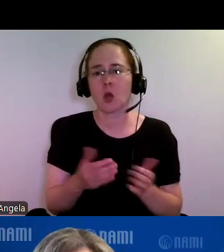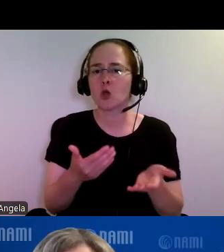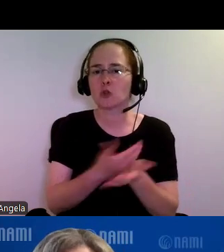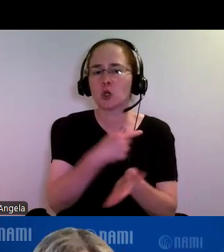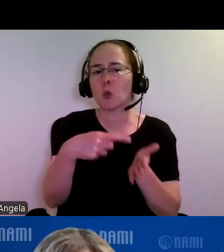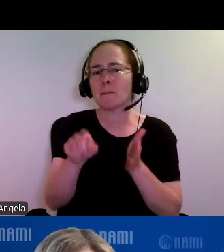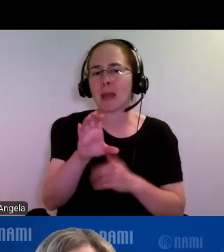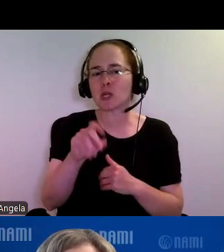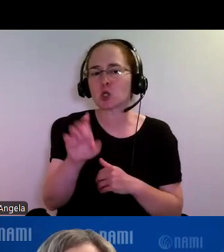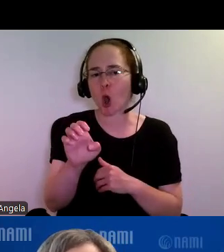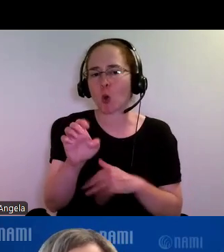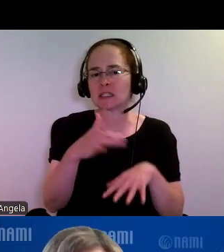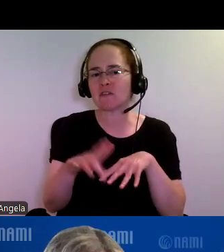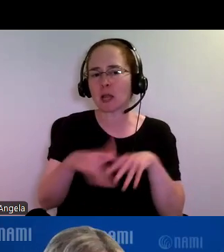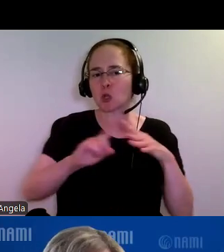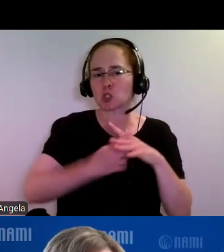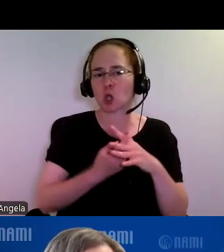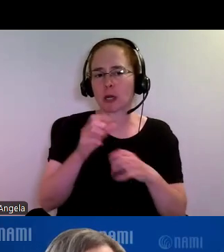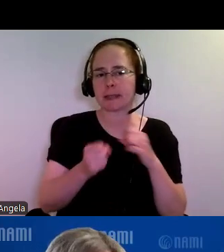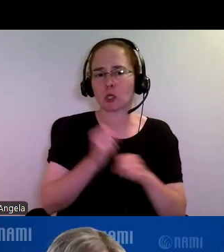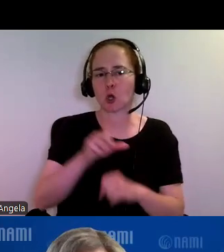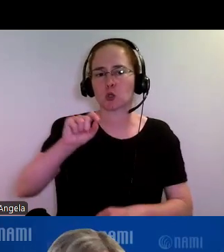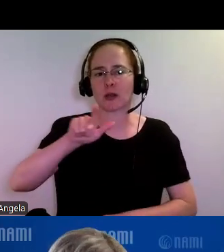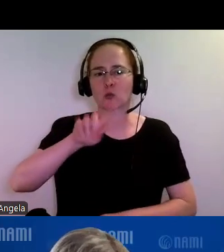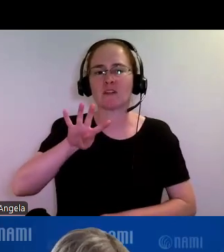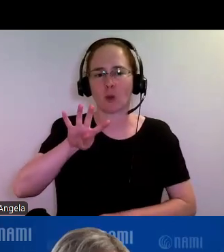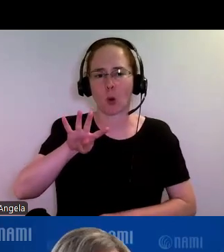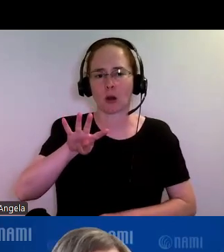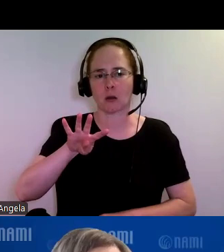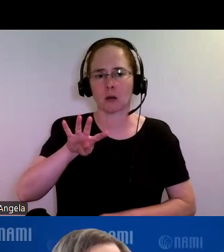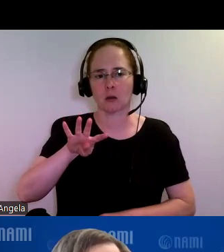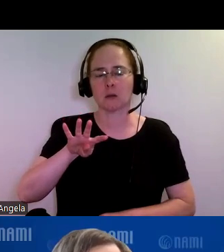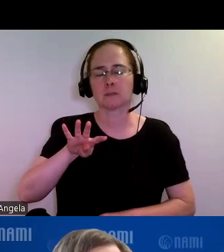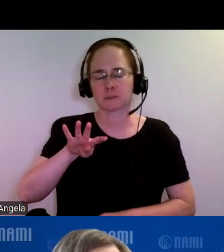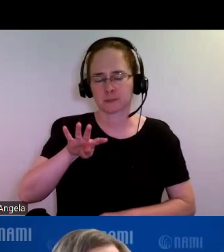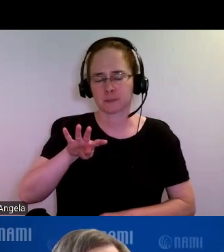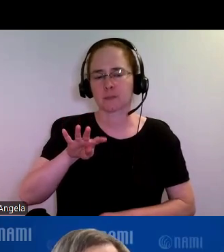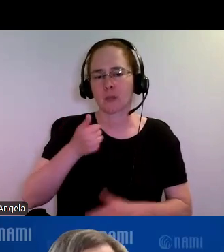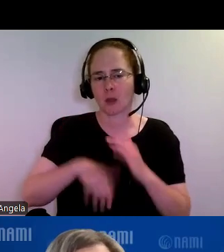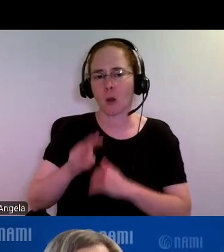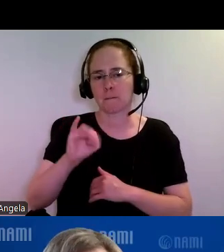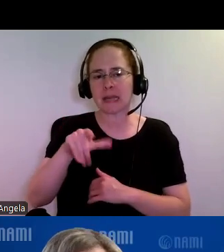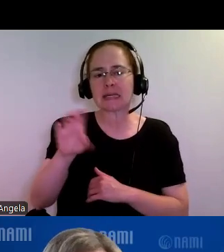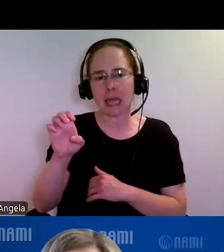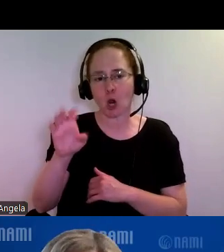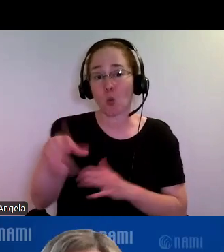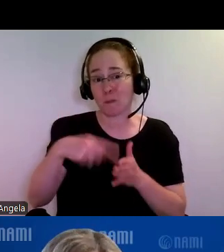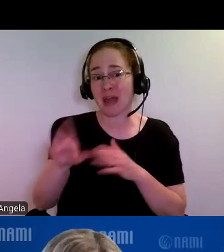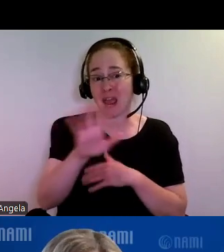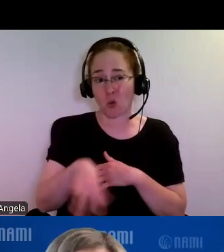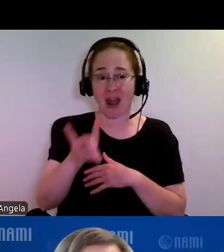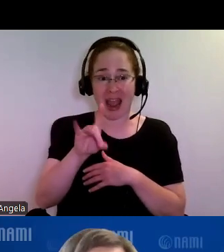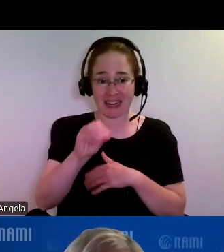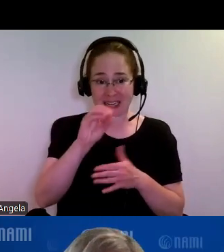payment codes available starting in 2024 for Medicare beneficiaries would pay almost $80